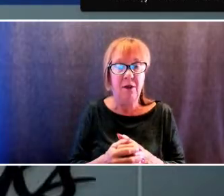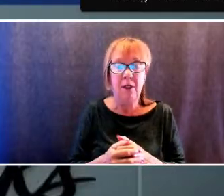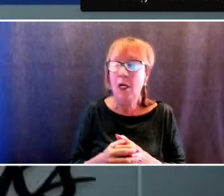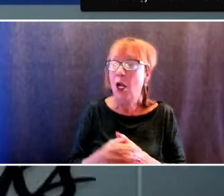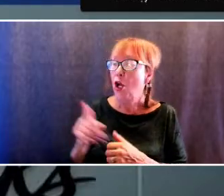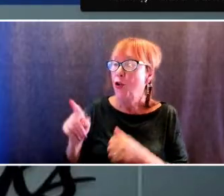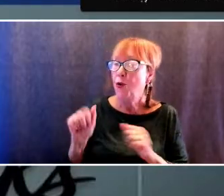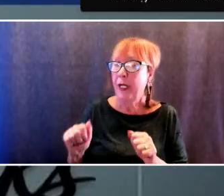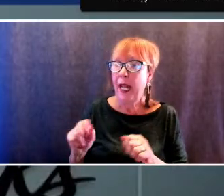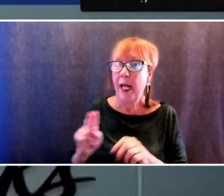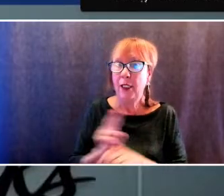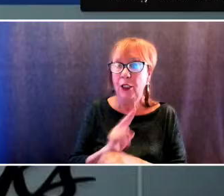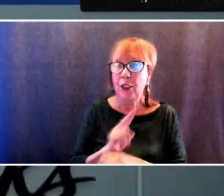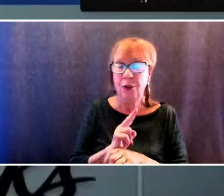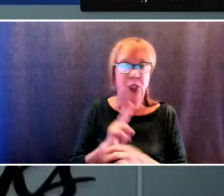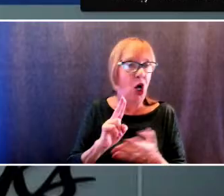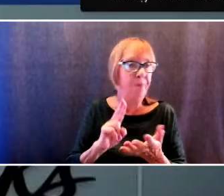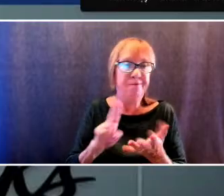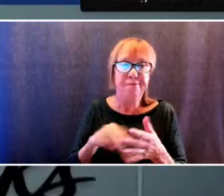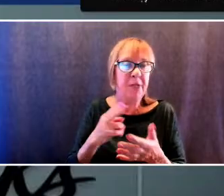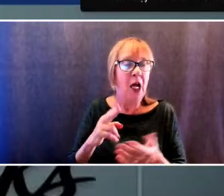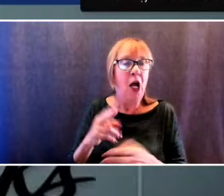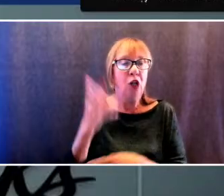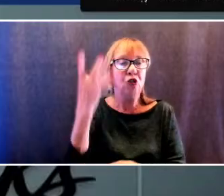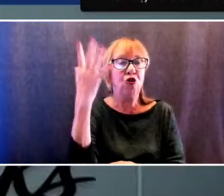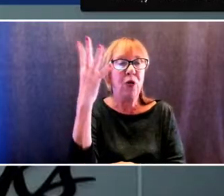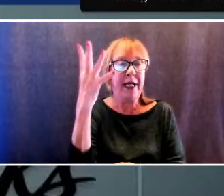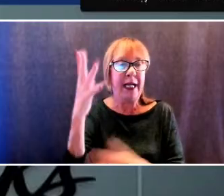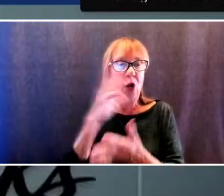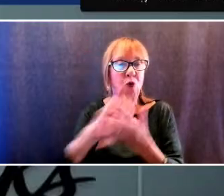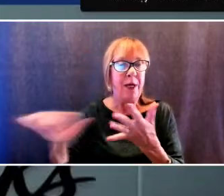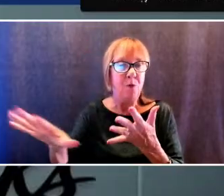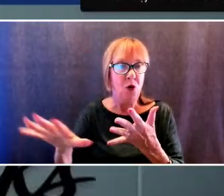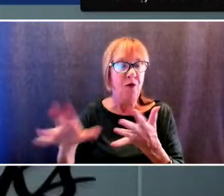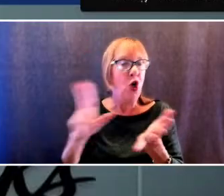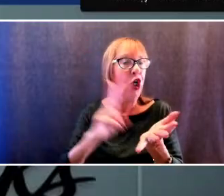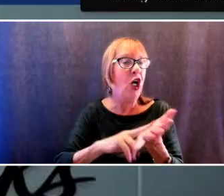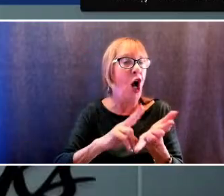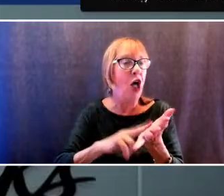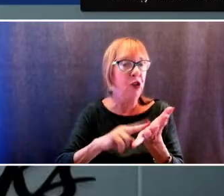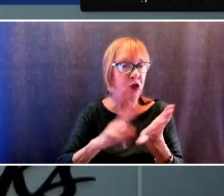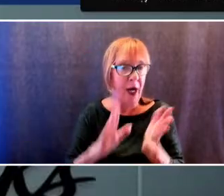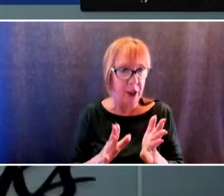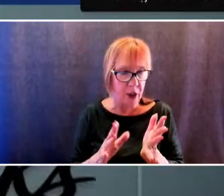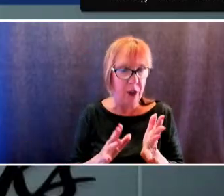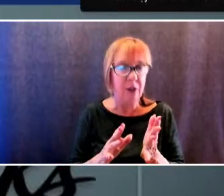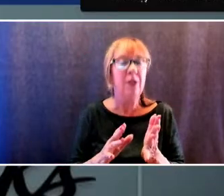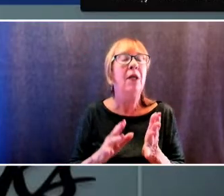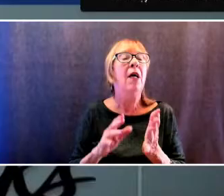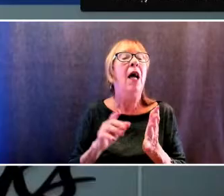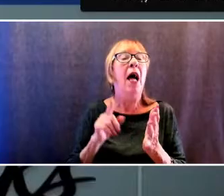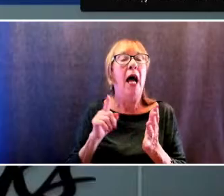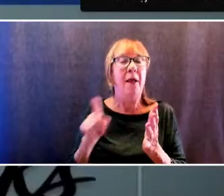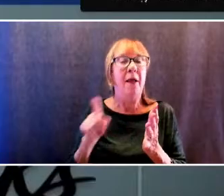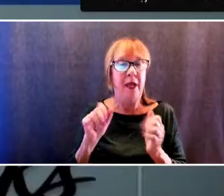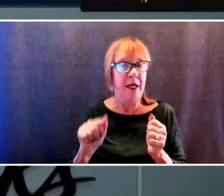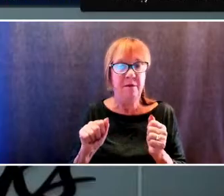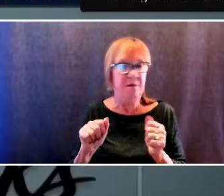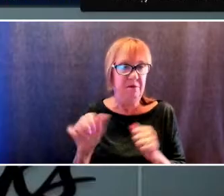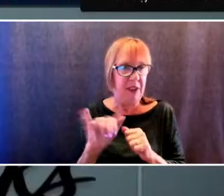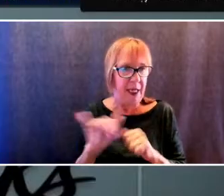normal tree removal contractor or landscaper and work with them to remove the tree or vegetation as you normally